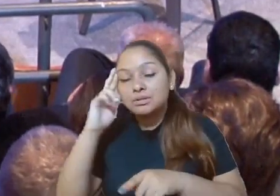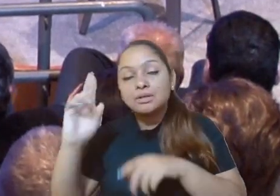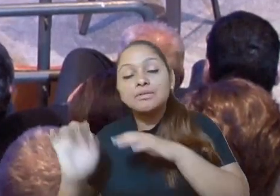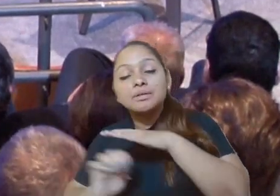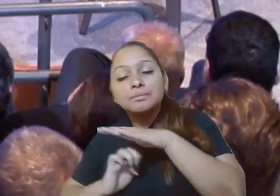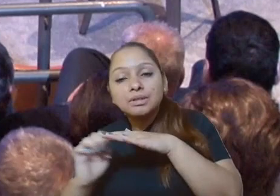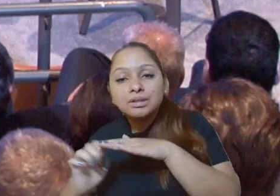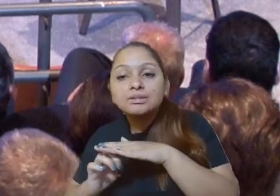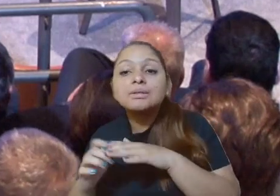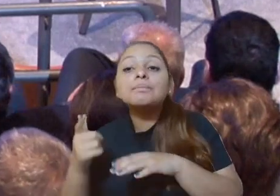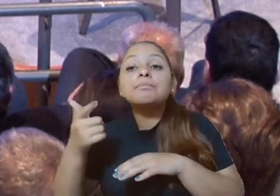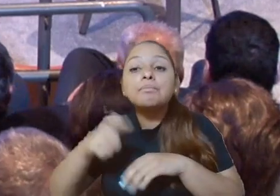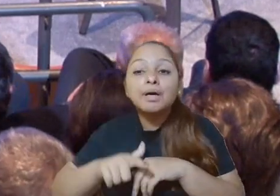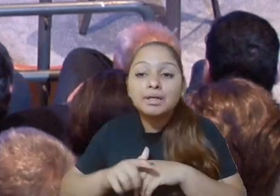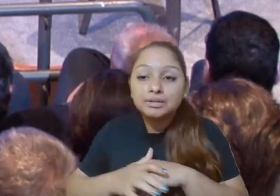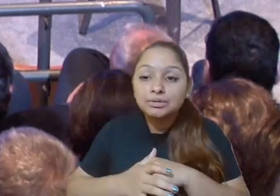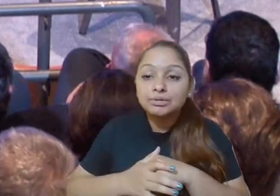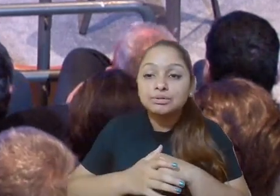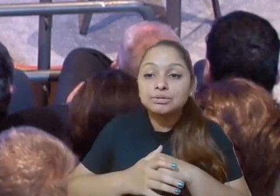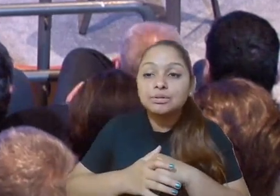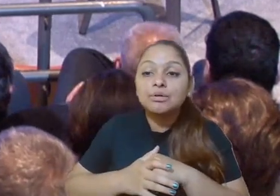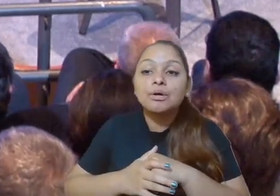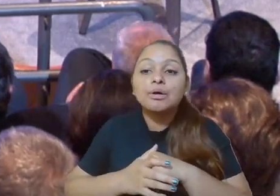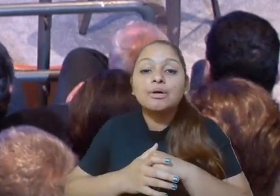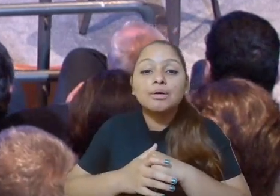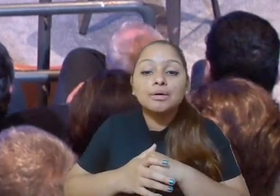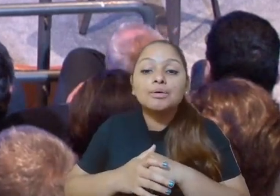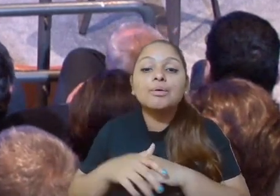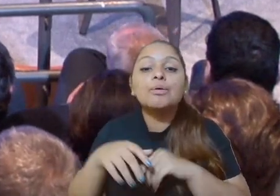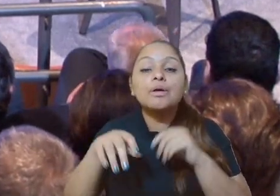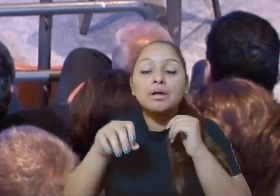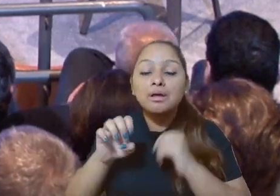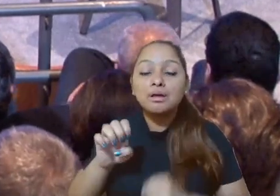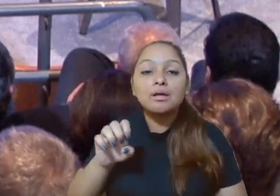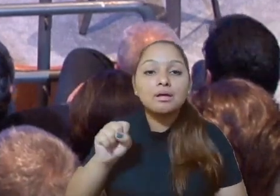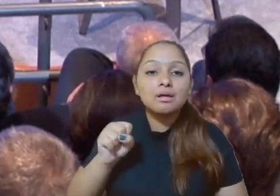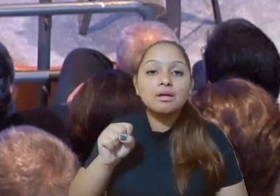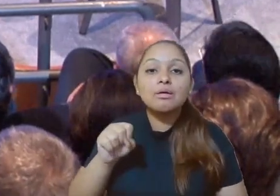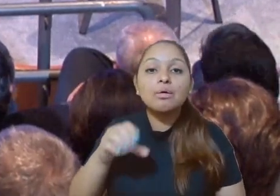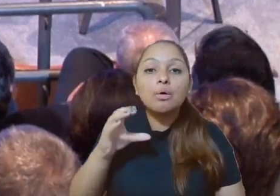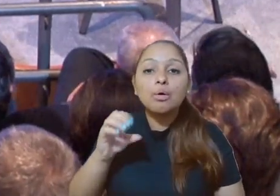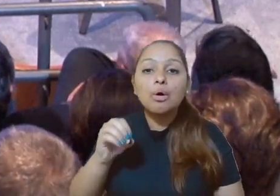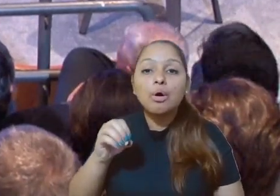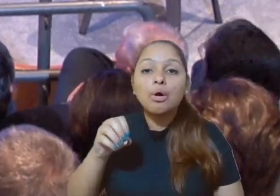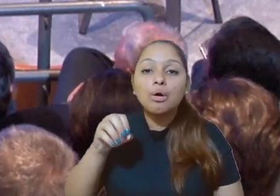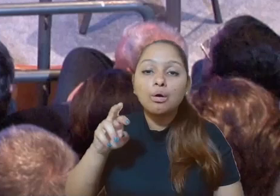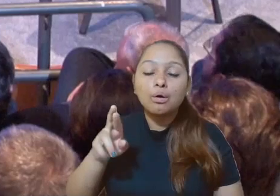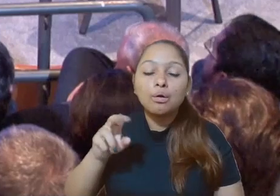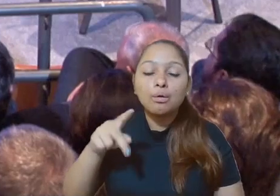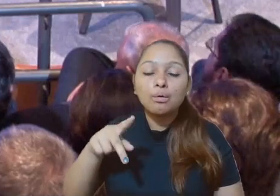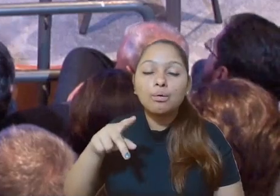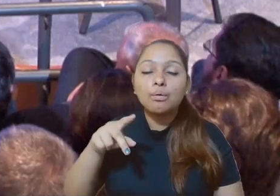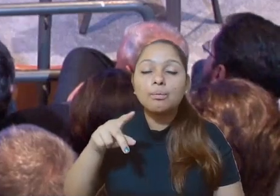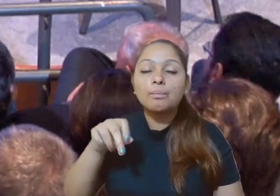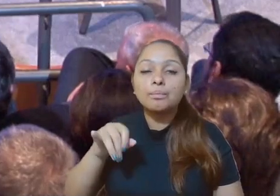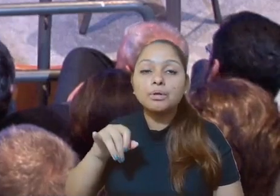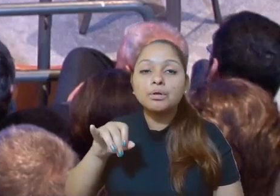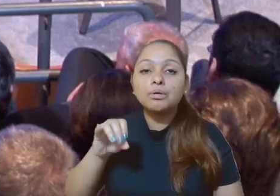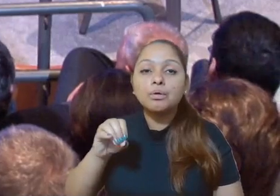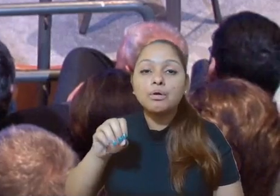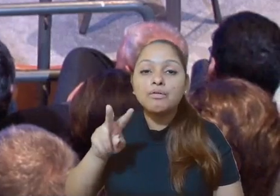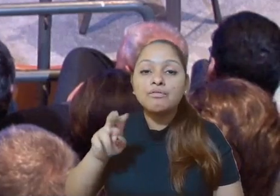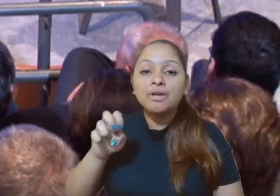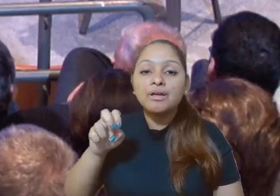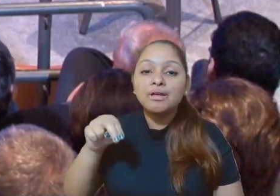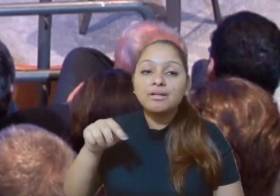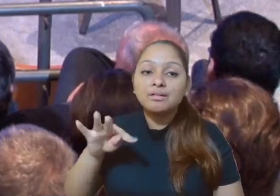the corporate venture capitals we can do as we're launching the corporate venture capital from Suzano, what else the corporates